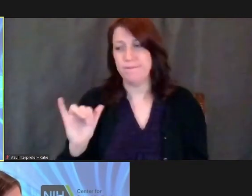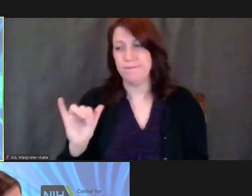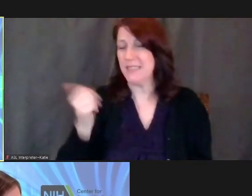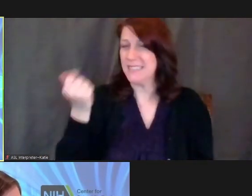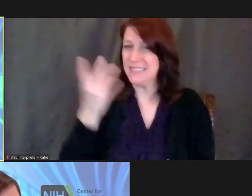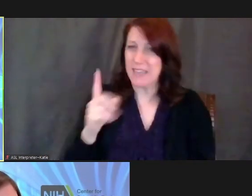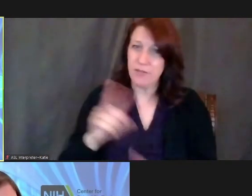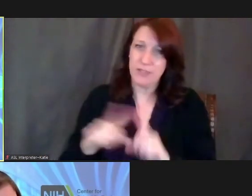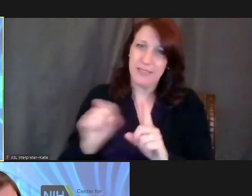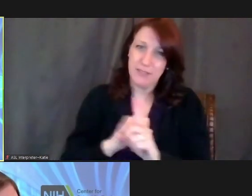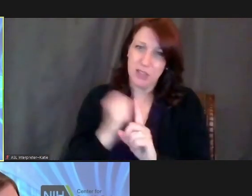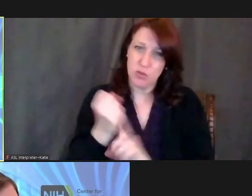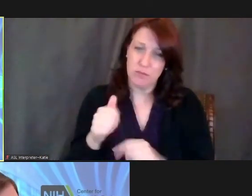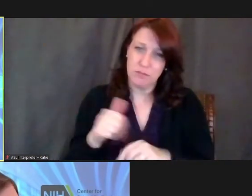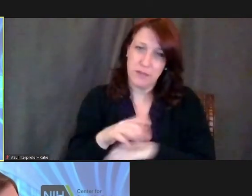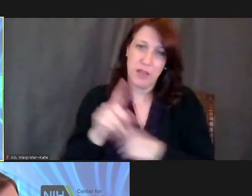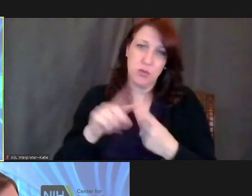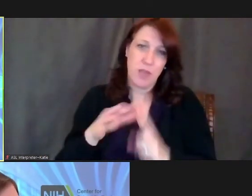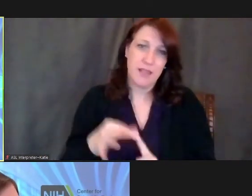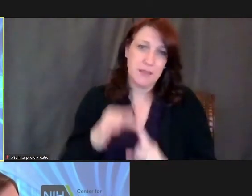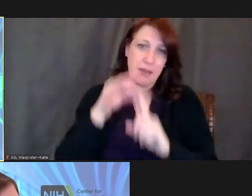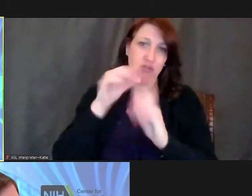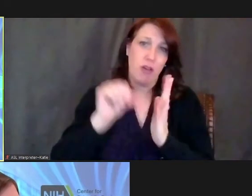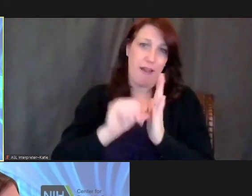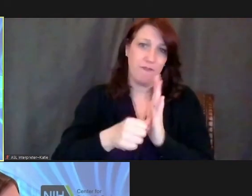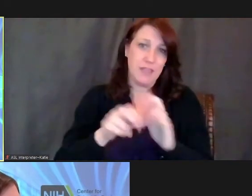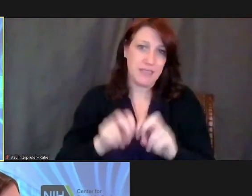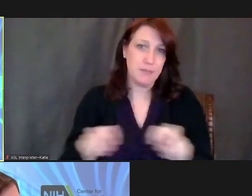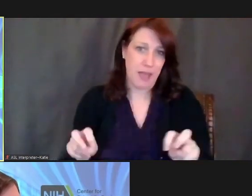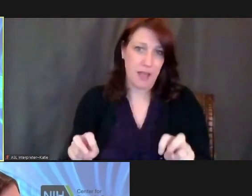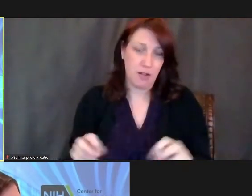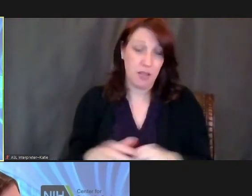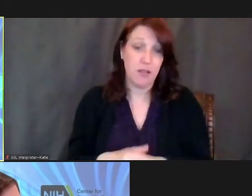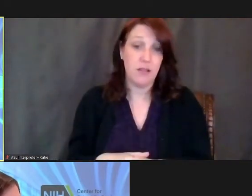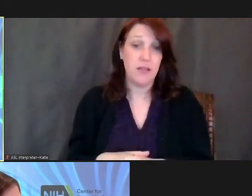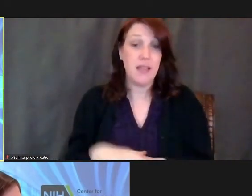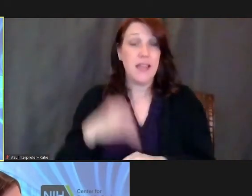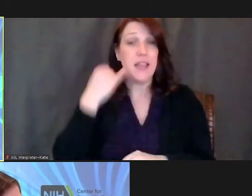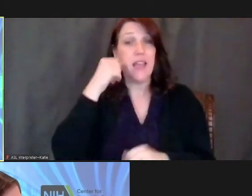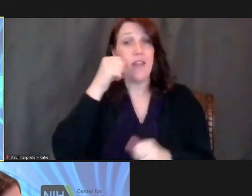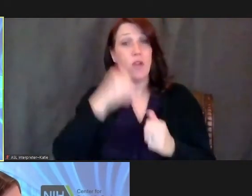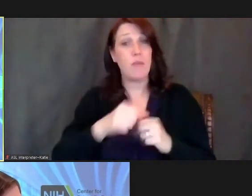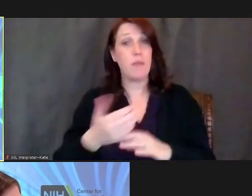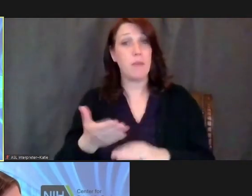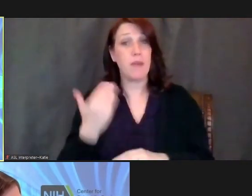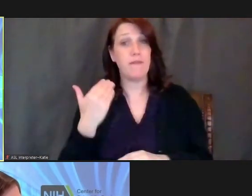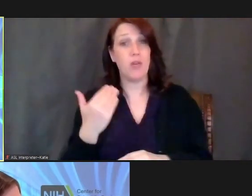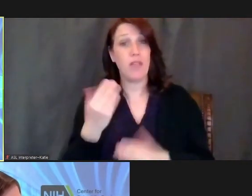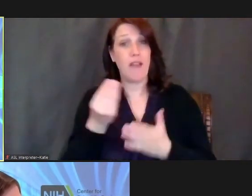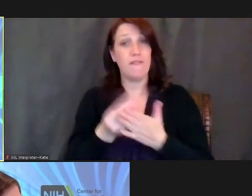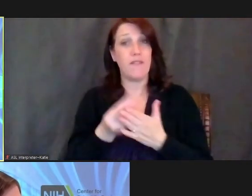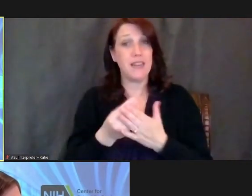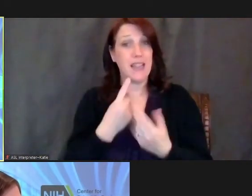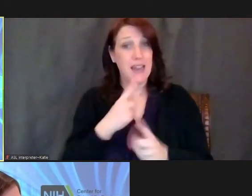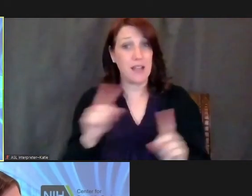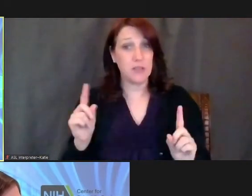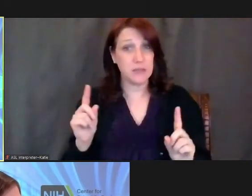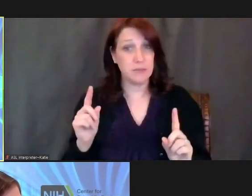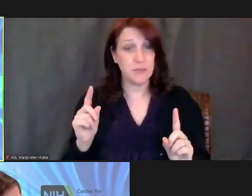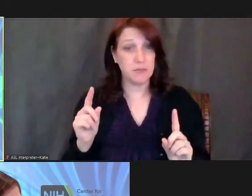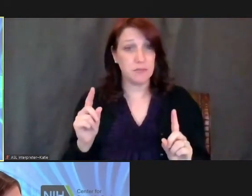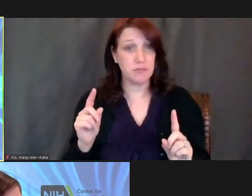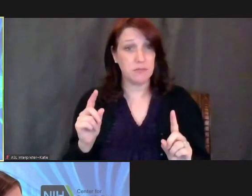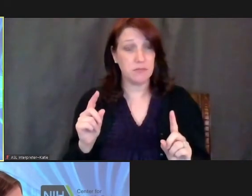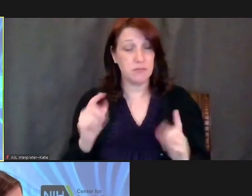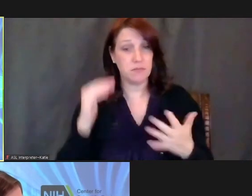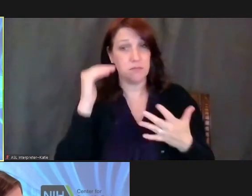situations where it's sent to a special emphasis panel. One is, if you remember back to the funding announcement outline